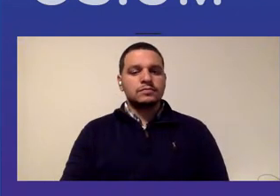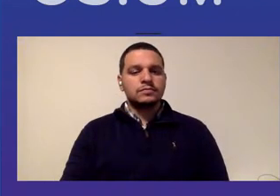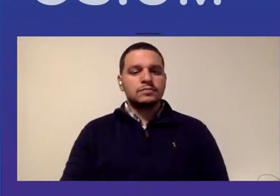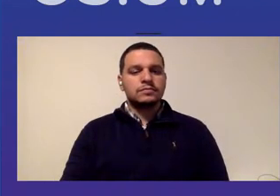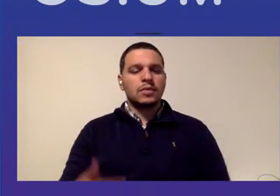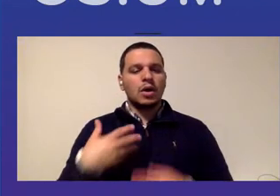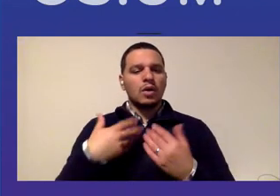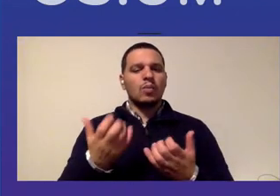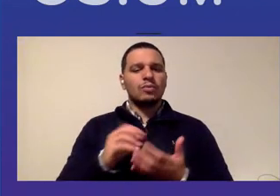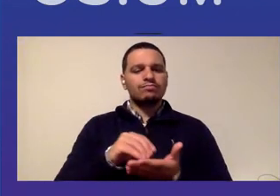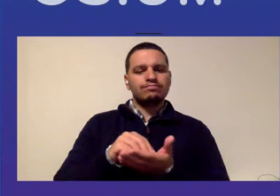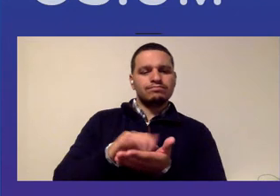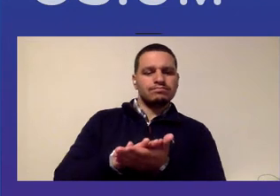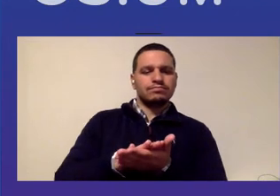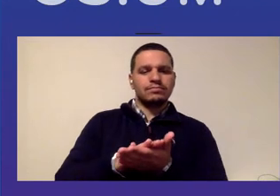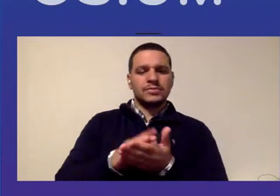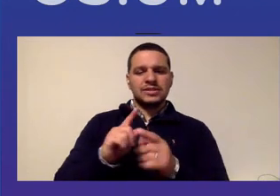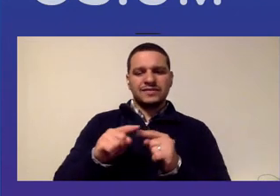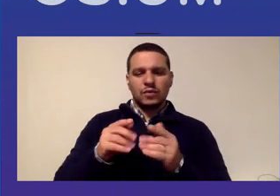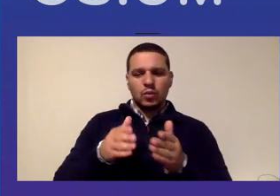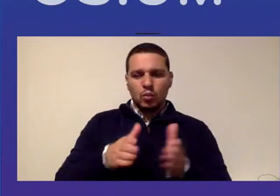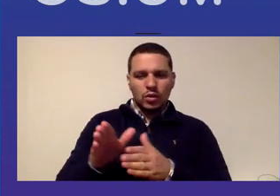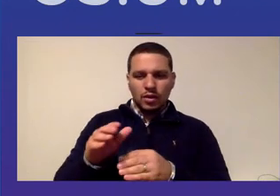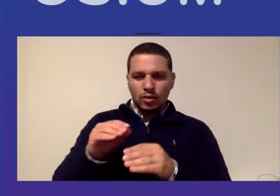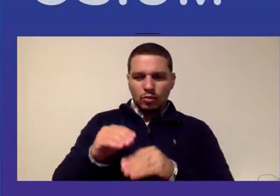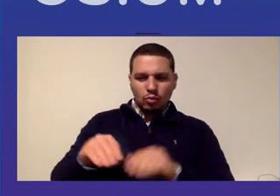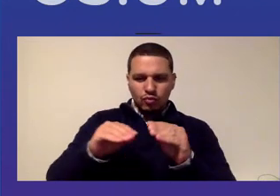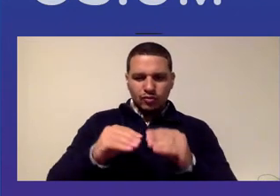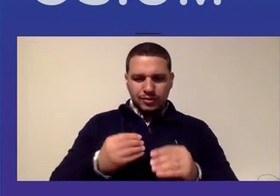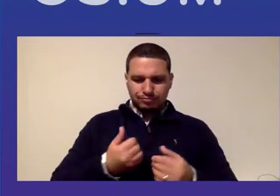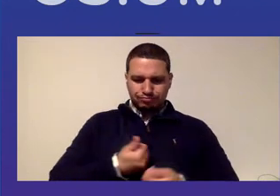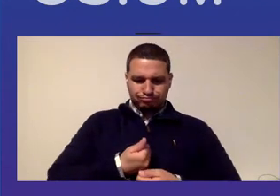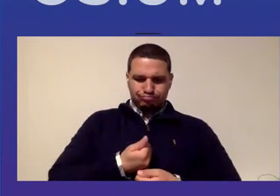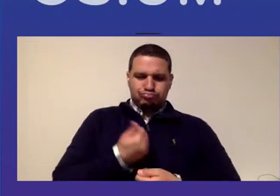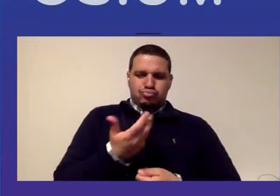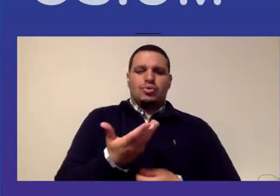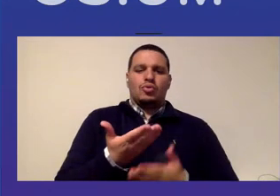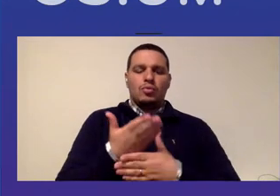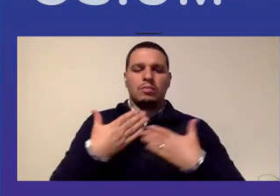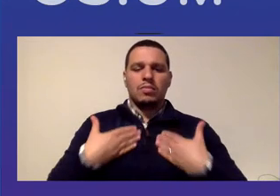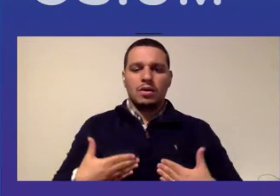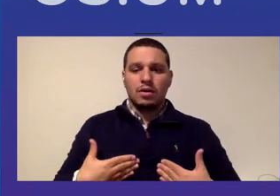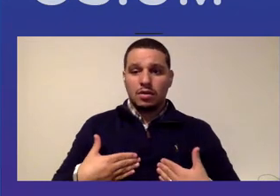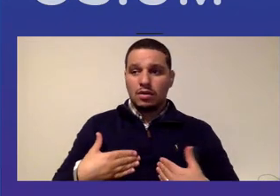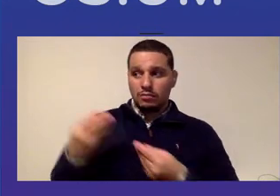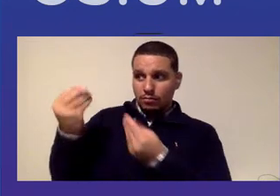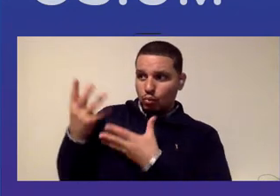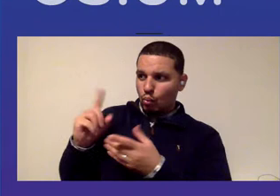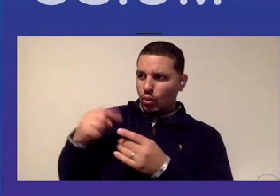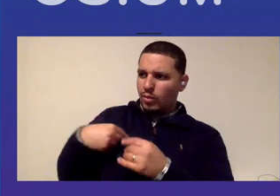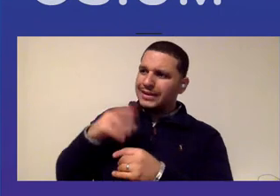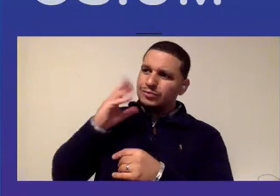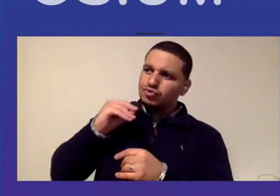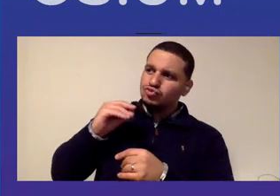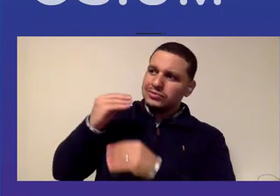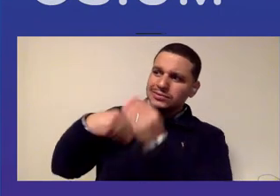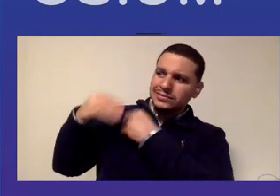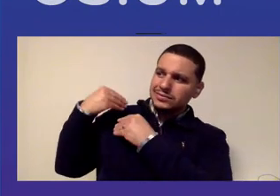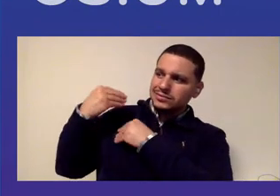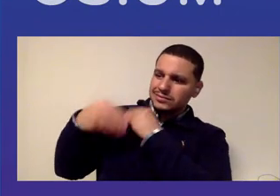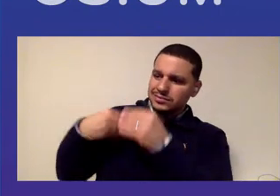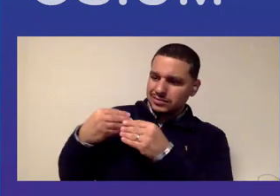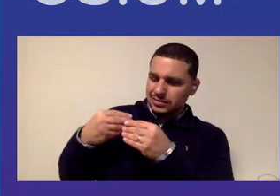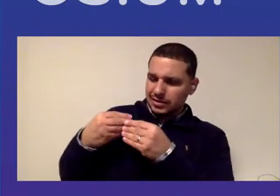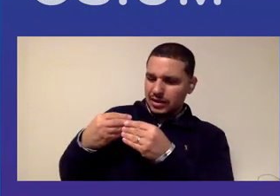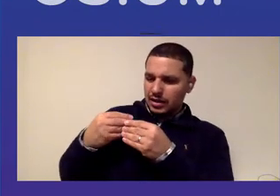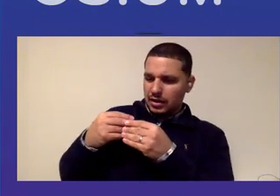being, moving, and expressing through the body to see what they might tell us about where we have been and what we have shed, along with what may